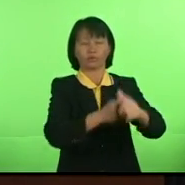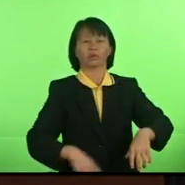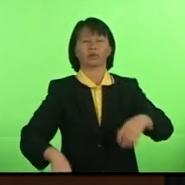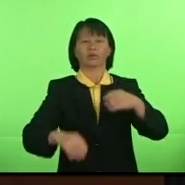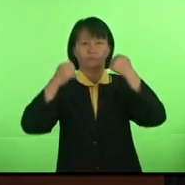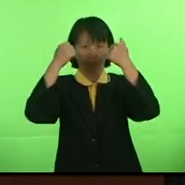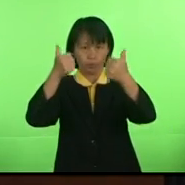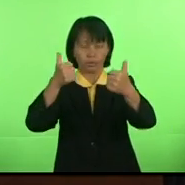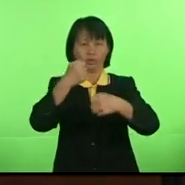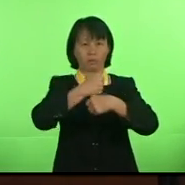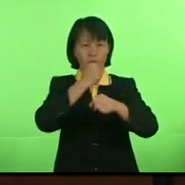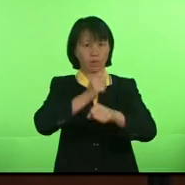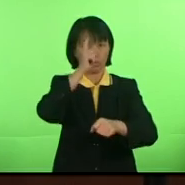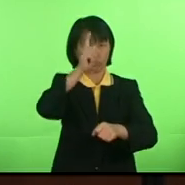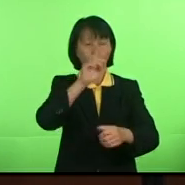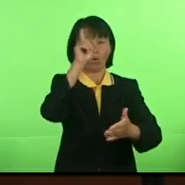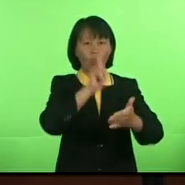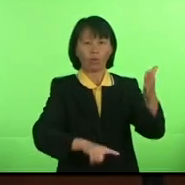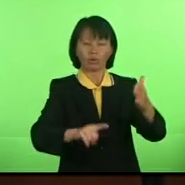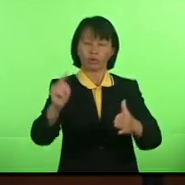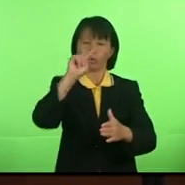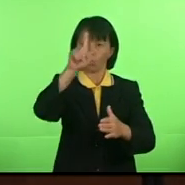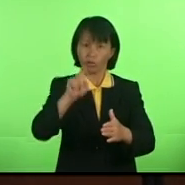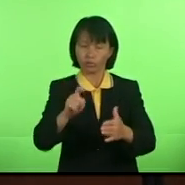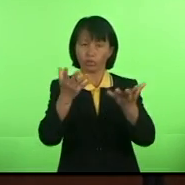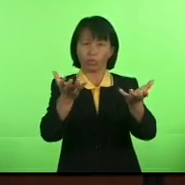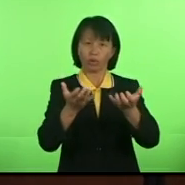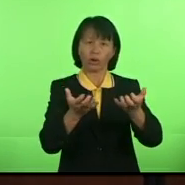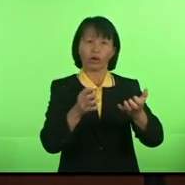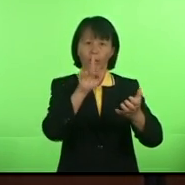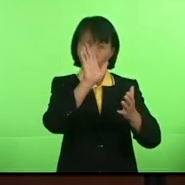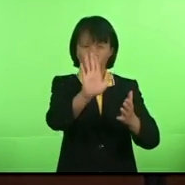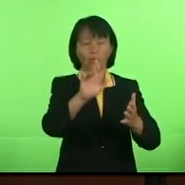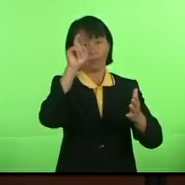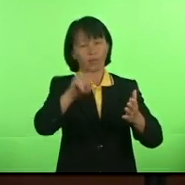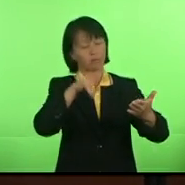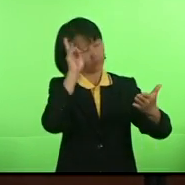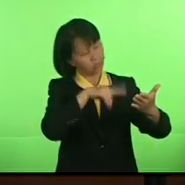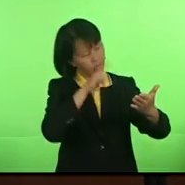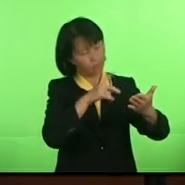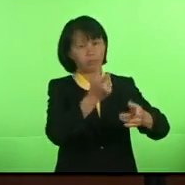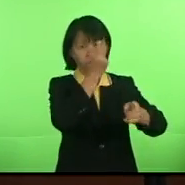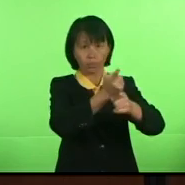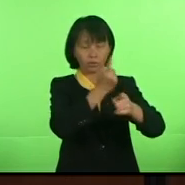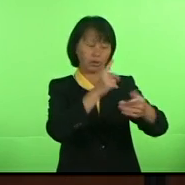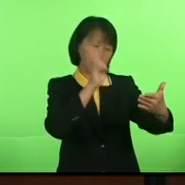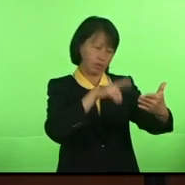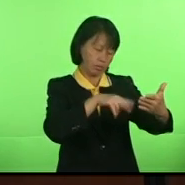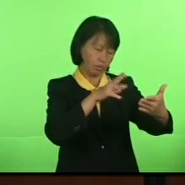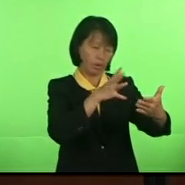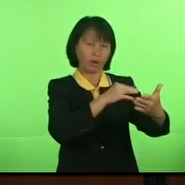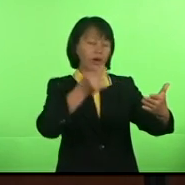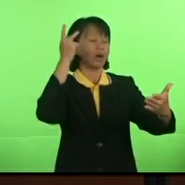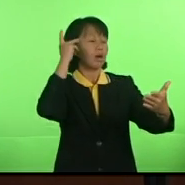you understand what the question wants. Read the question carefully. Identify the